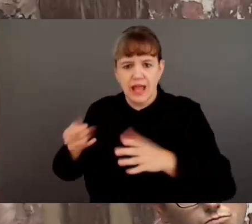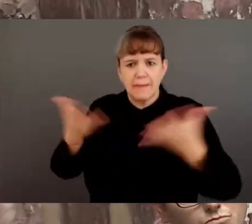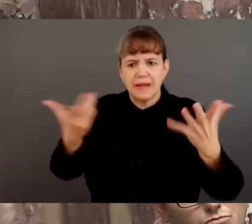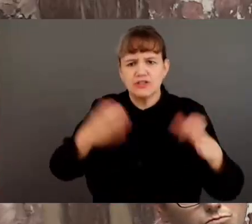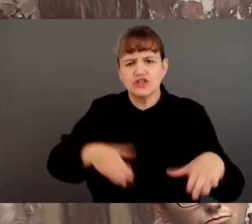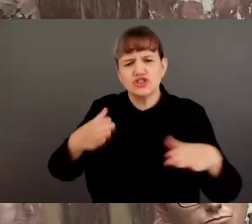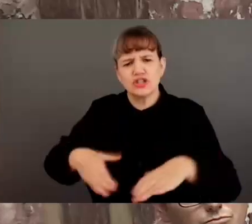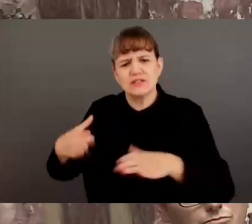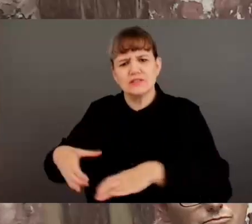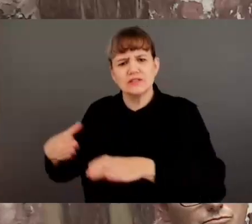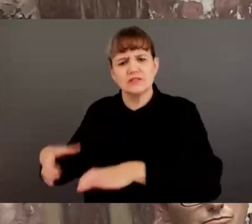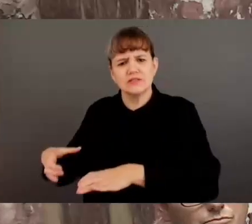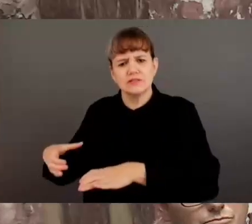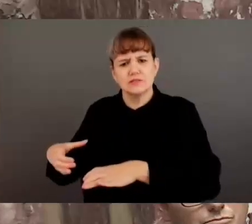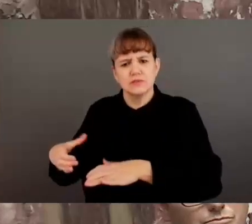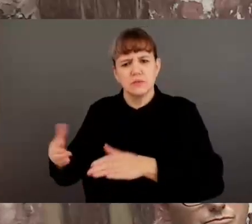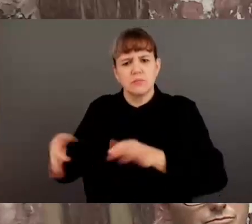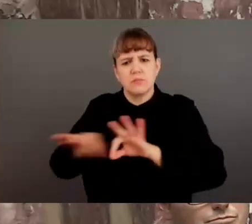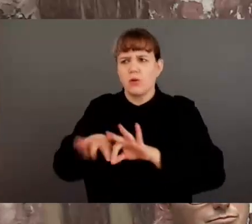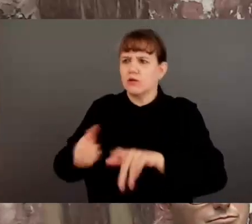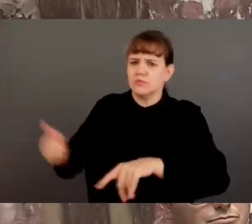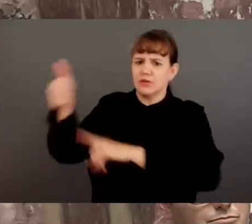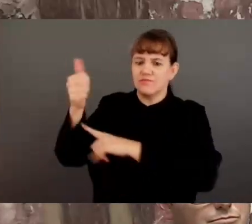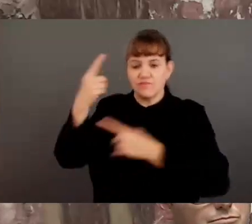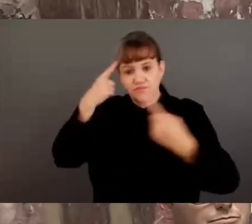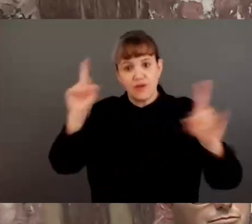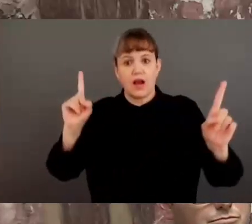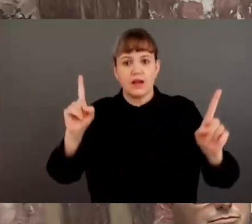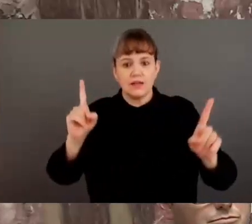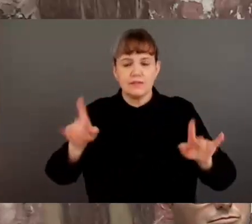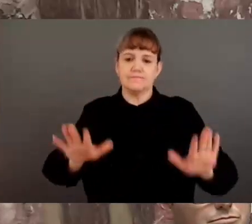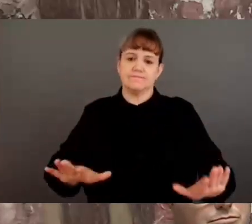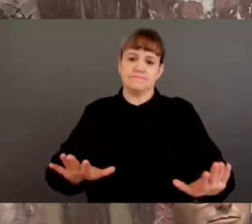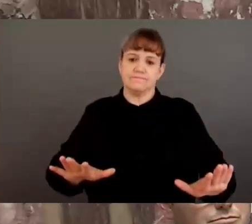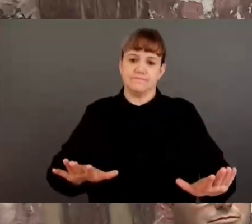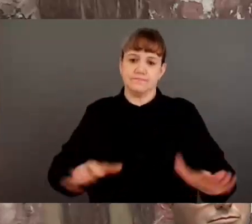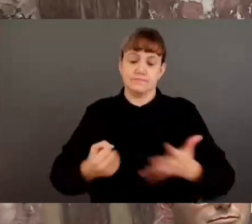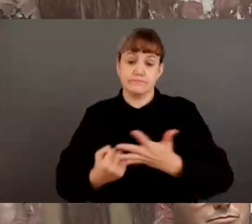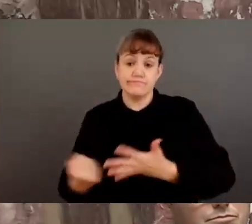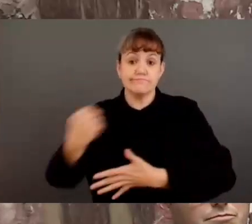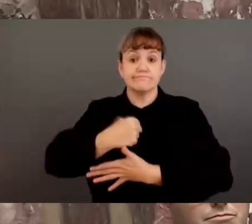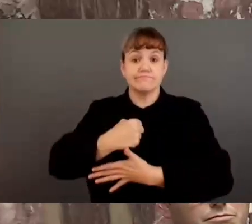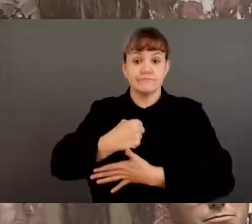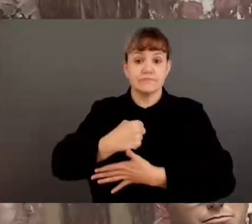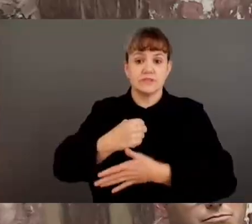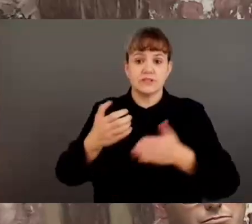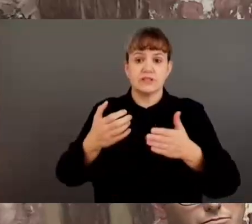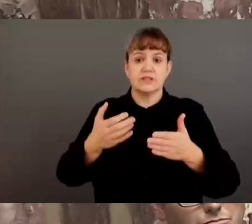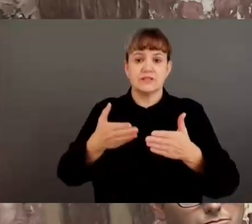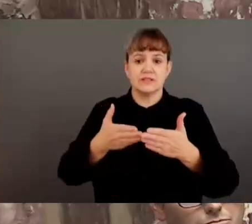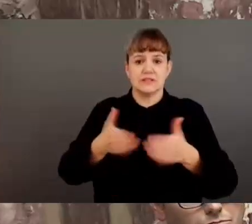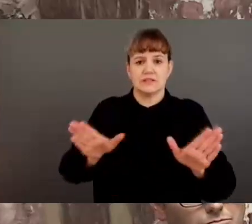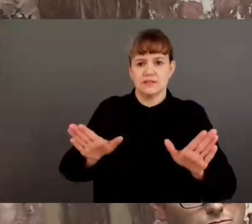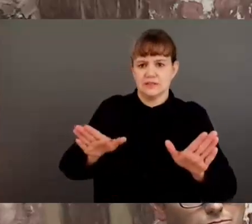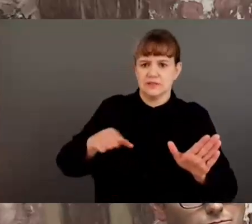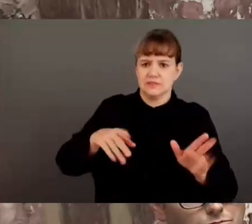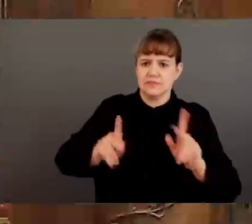and finally put public safety ahead of criminals?